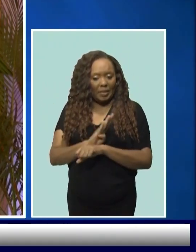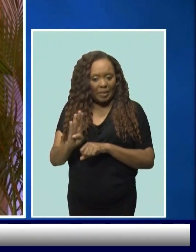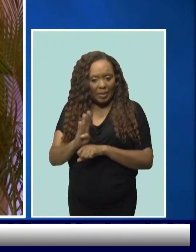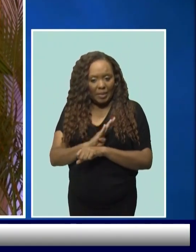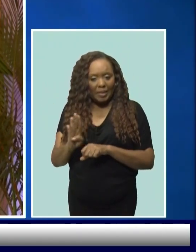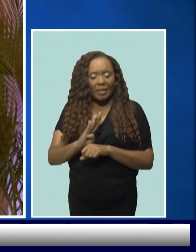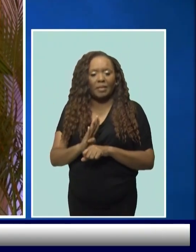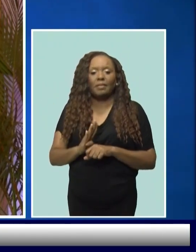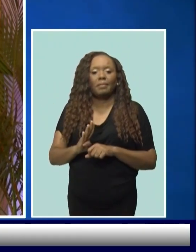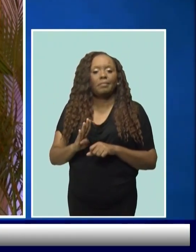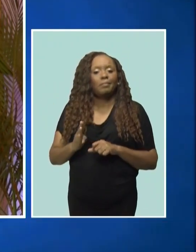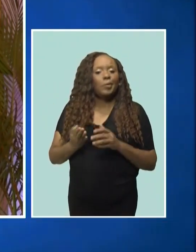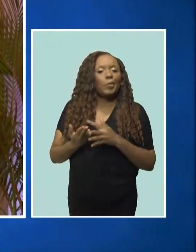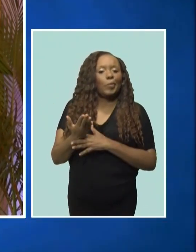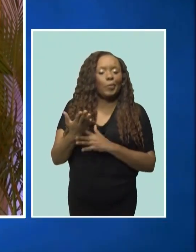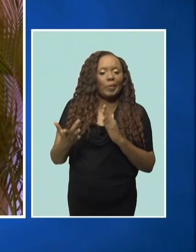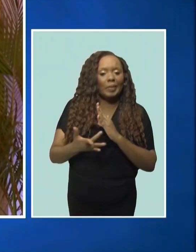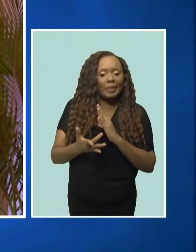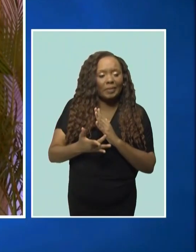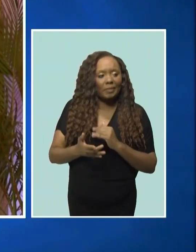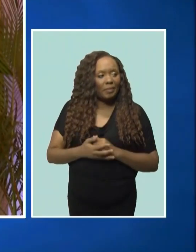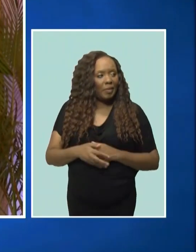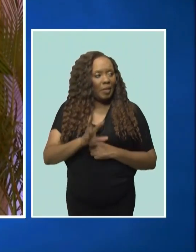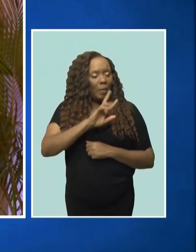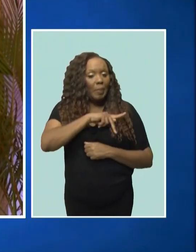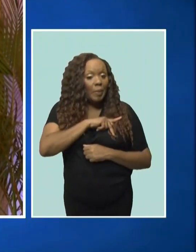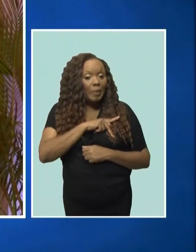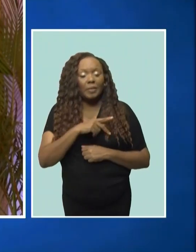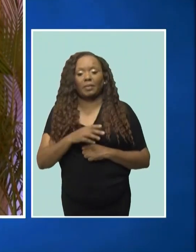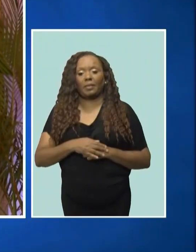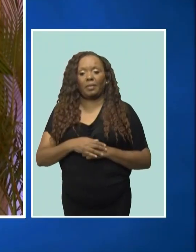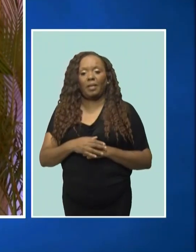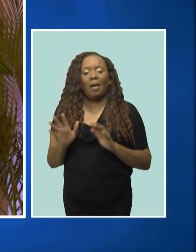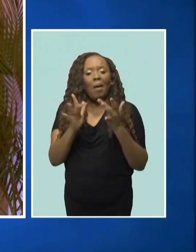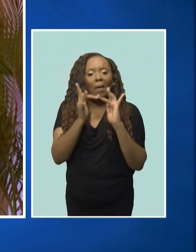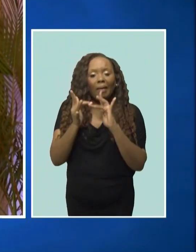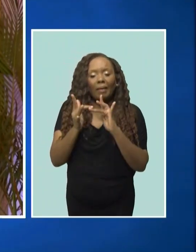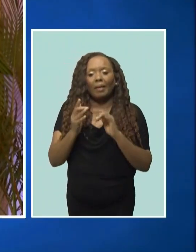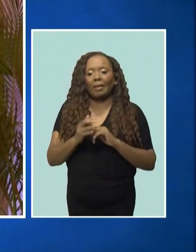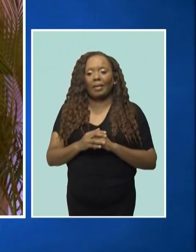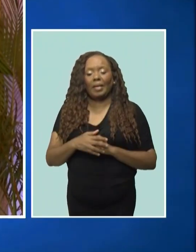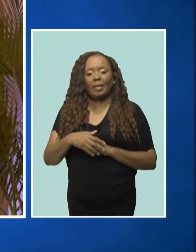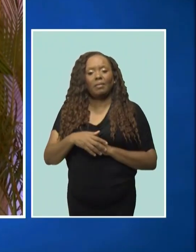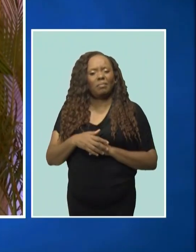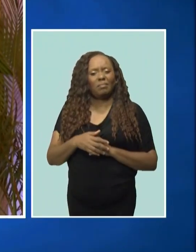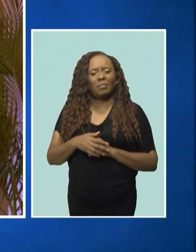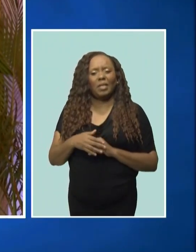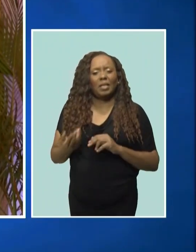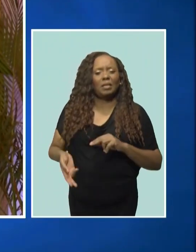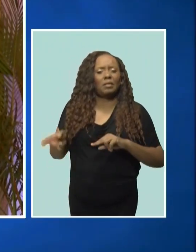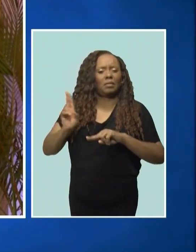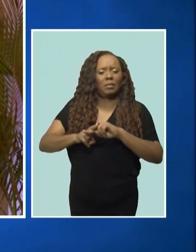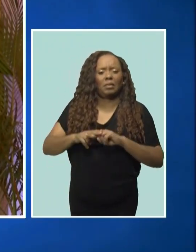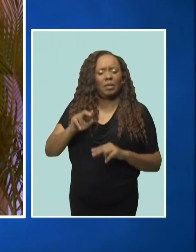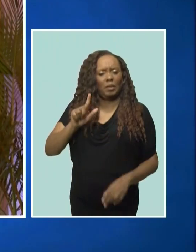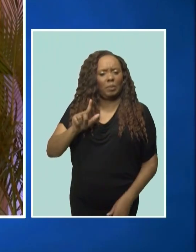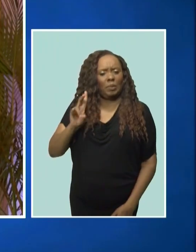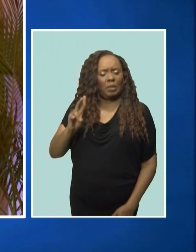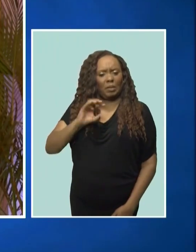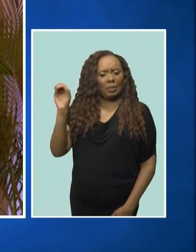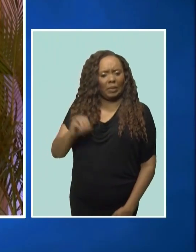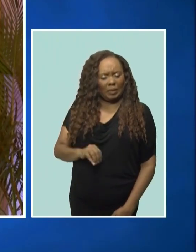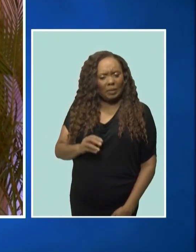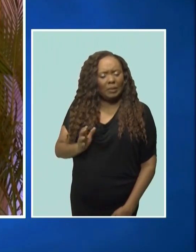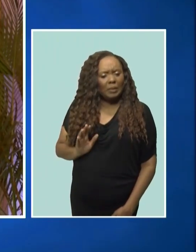digitally. Personal and business banking, online and mobile transaction volumes have increased by 27%